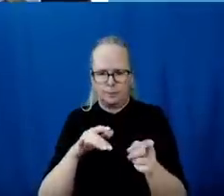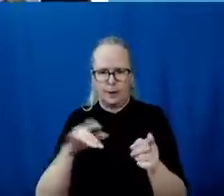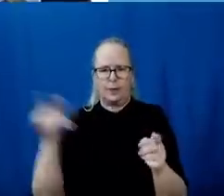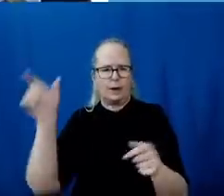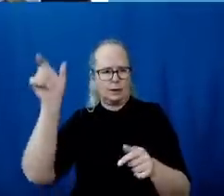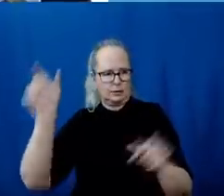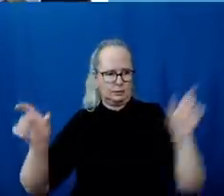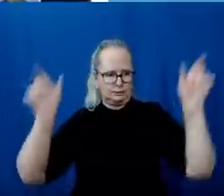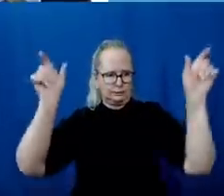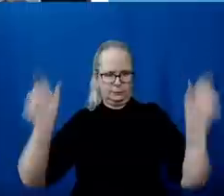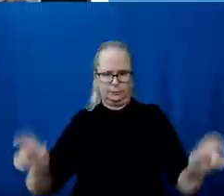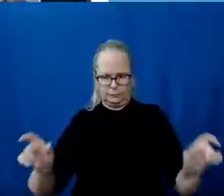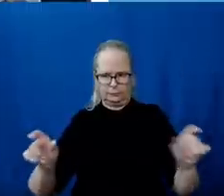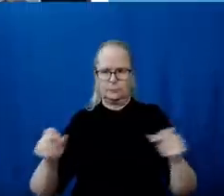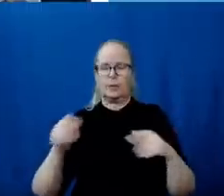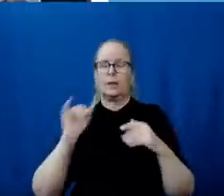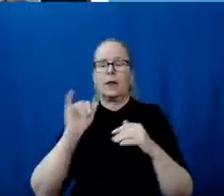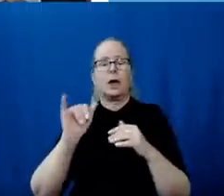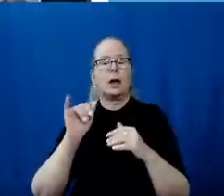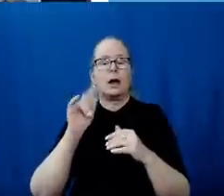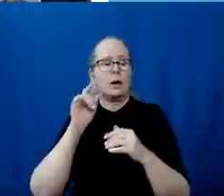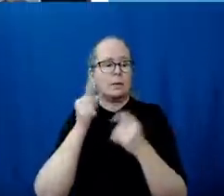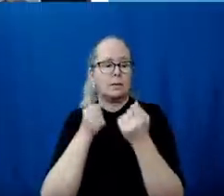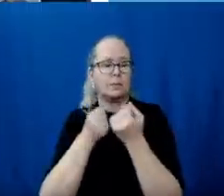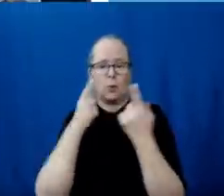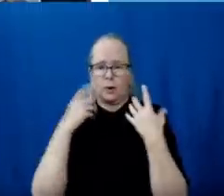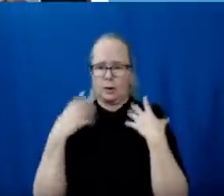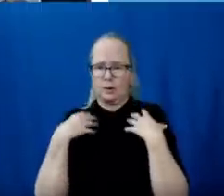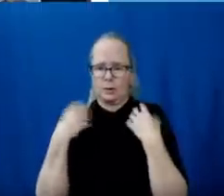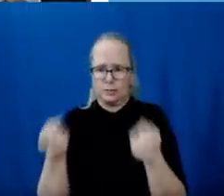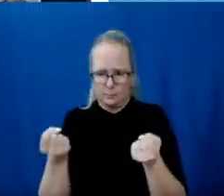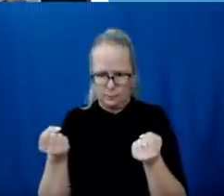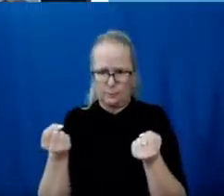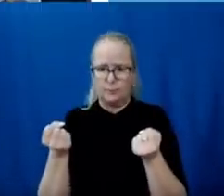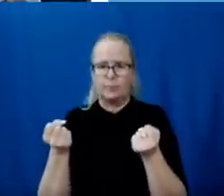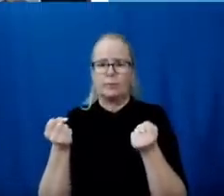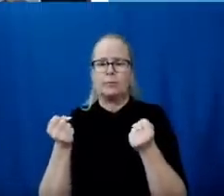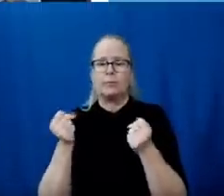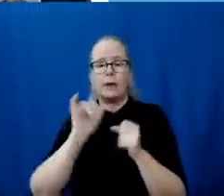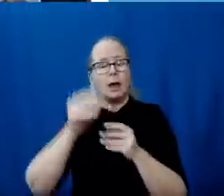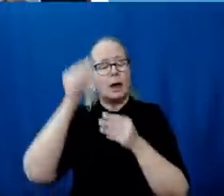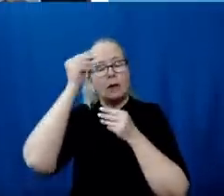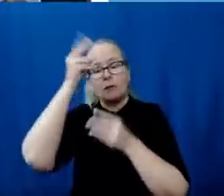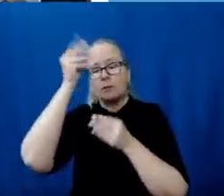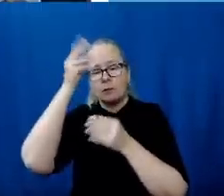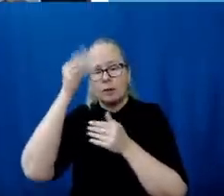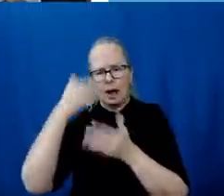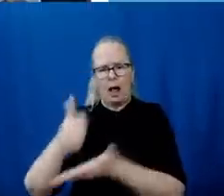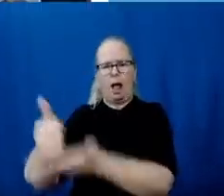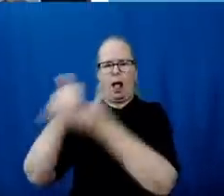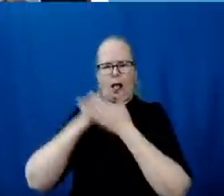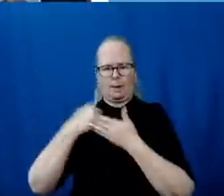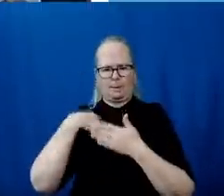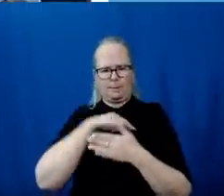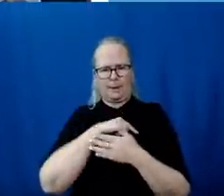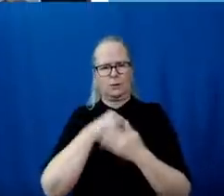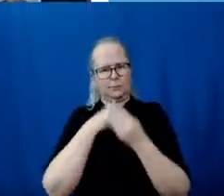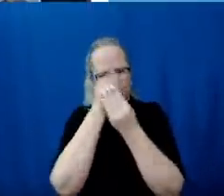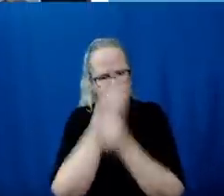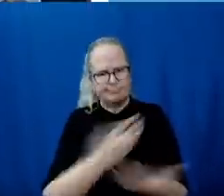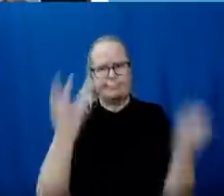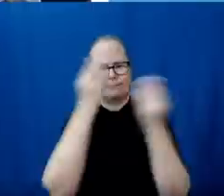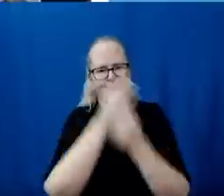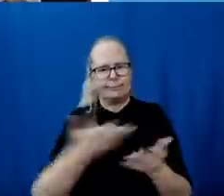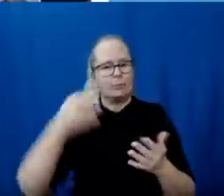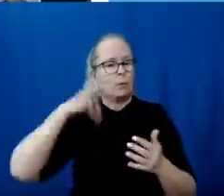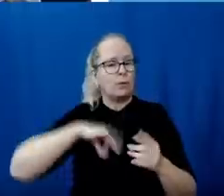team, including towards the bottom, our Center for Health Informatics, the folks that post the data in real time and help us to make it usable to the public, as well